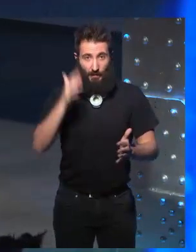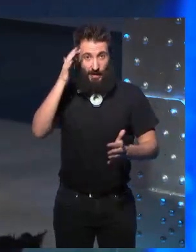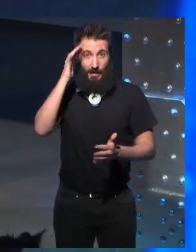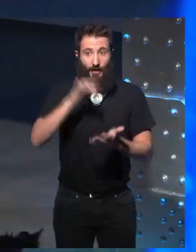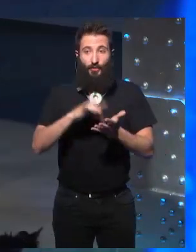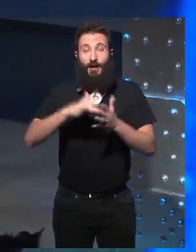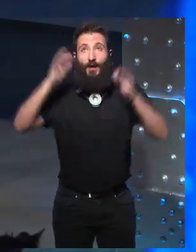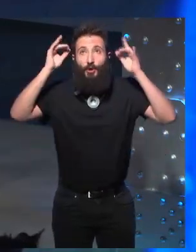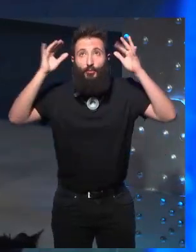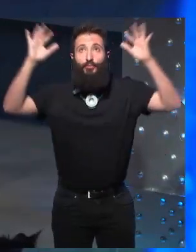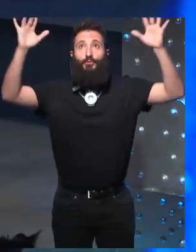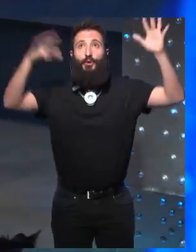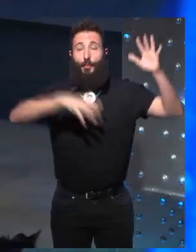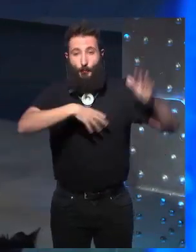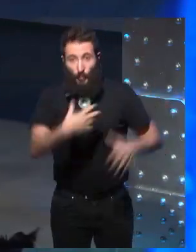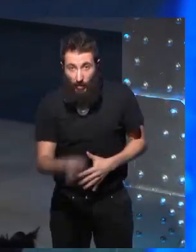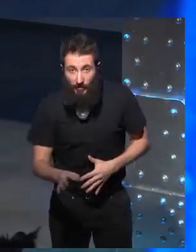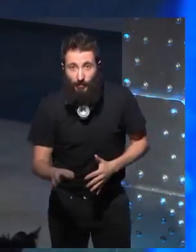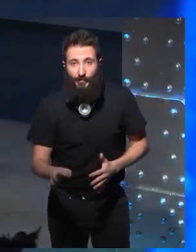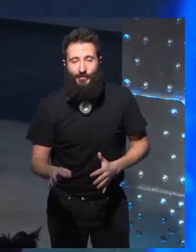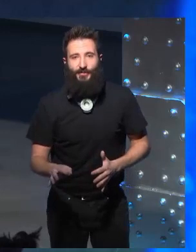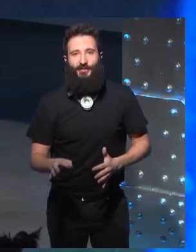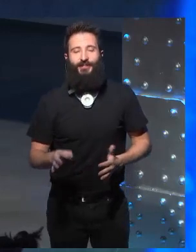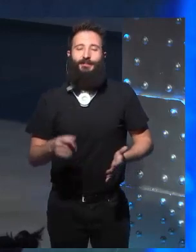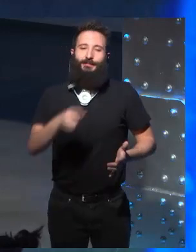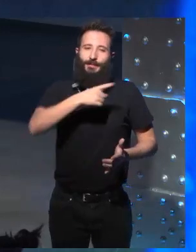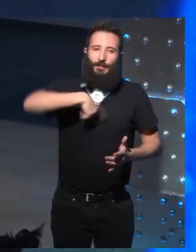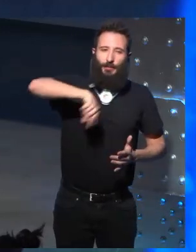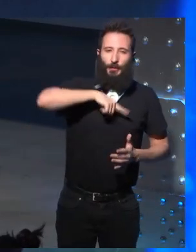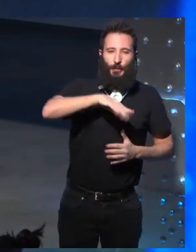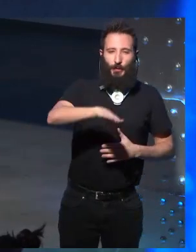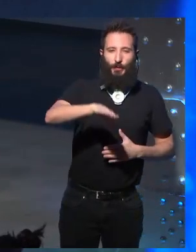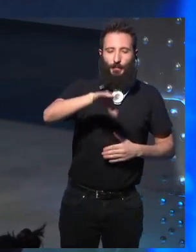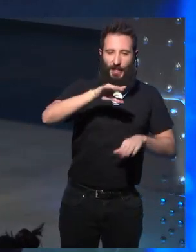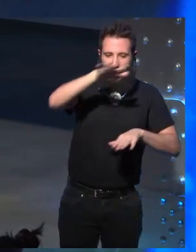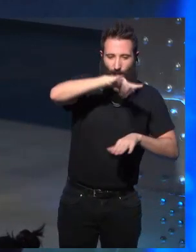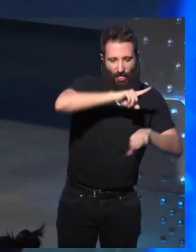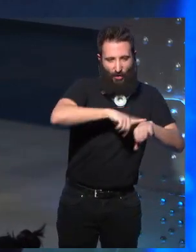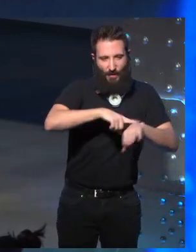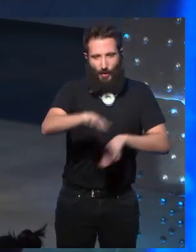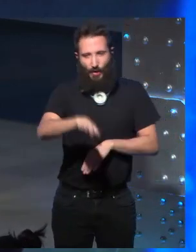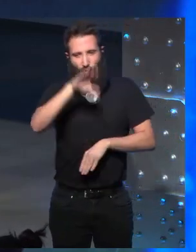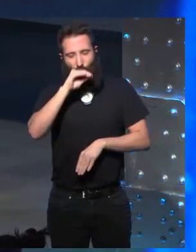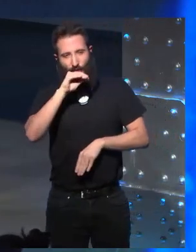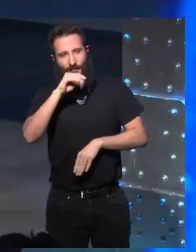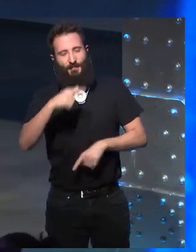bit, our understanding of space and time